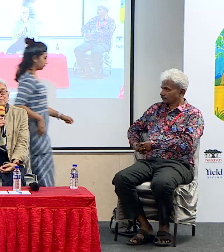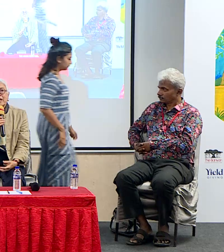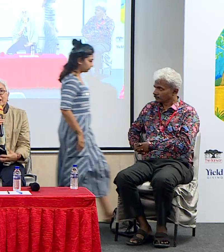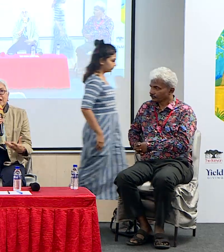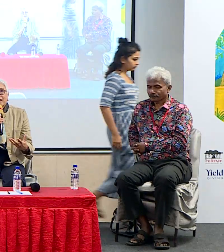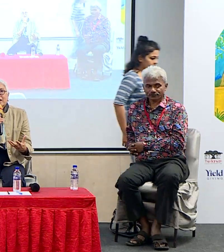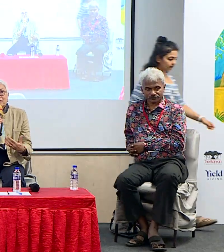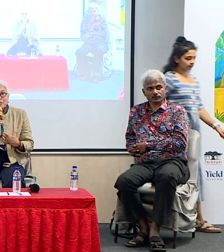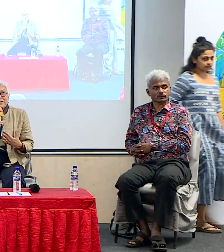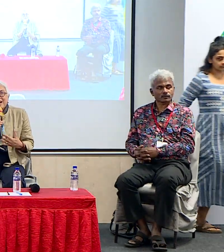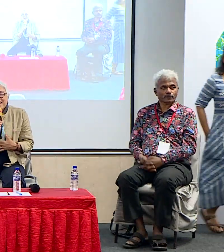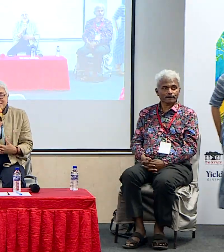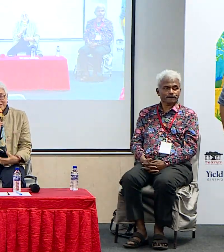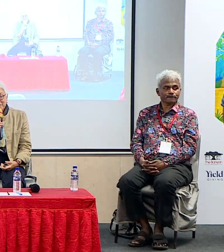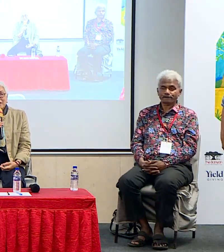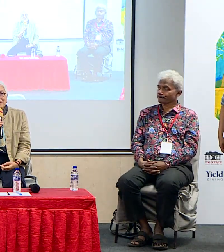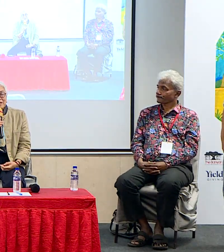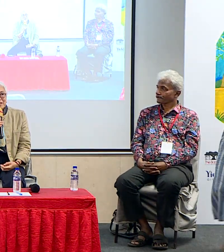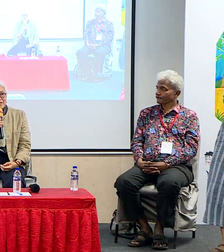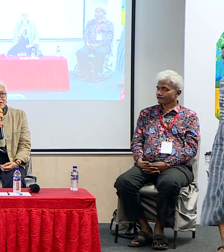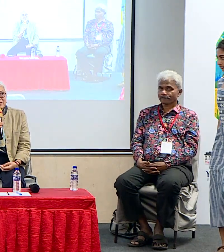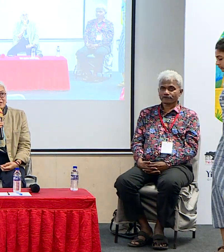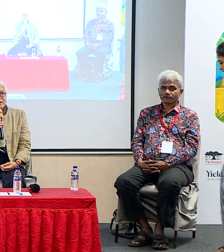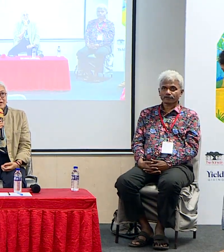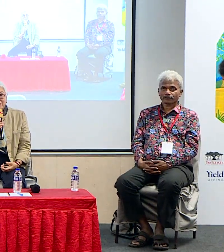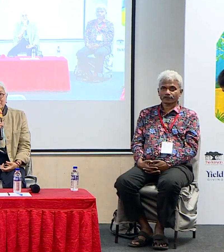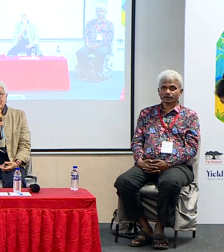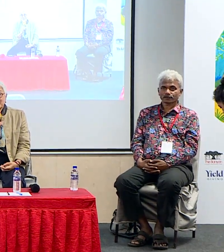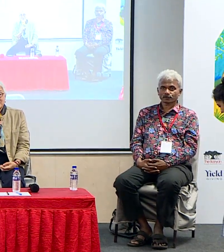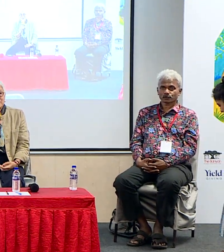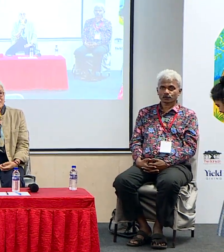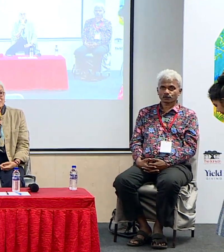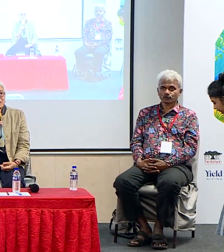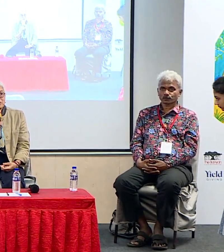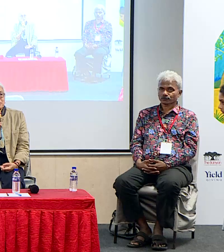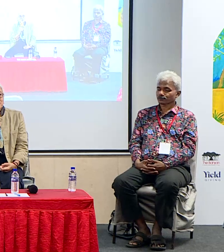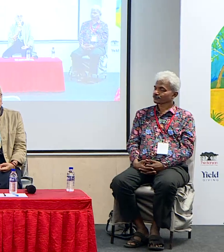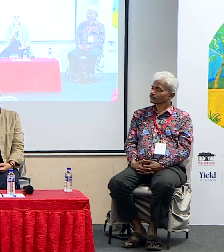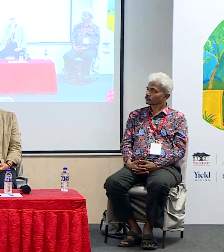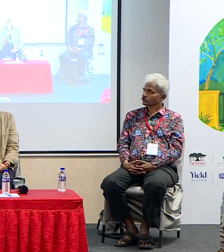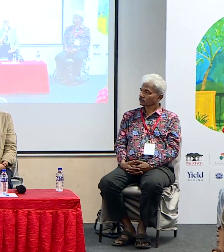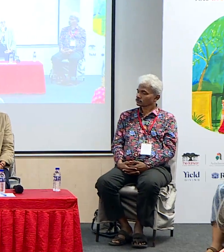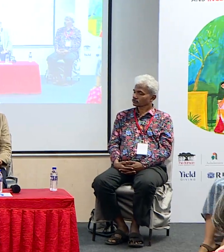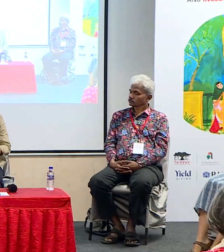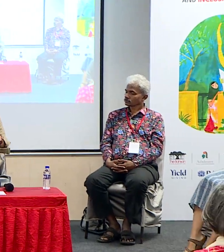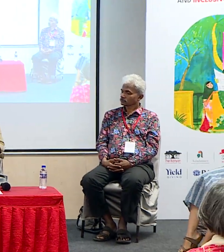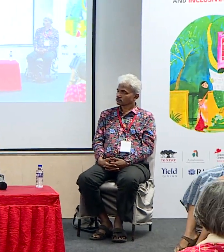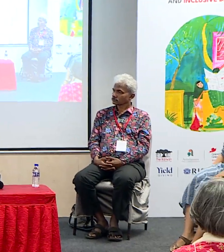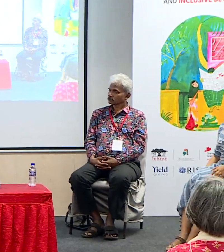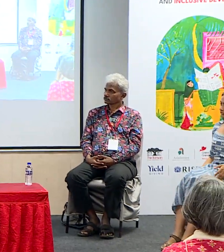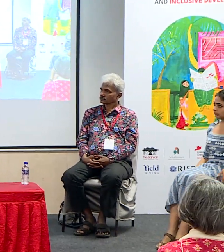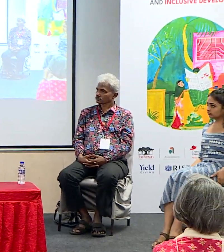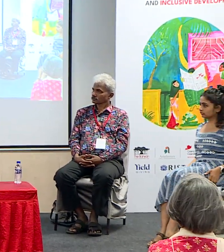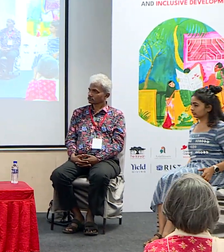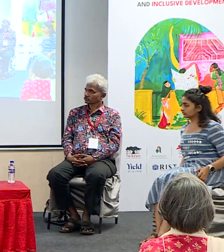really, for me, extremely interesting. Really thanks the Banyan, because there are